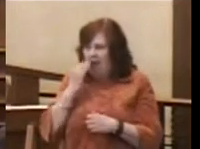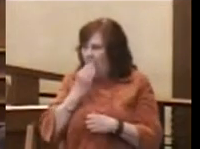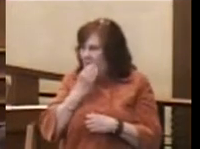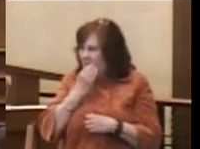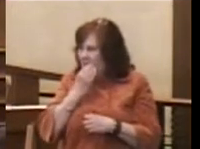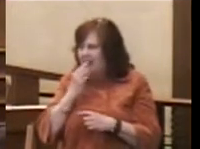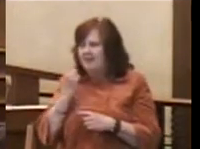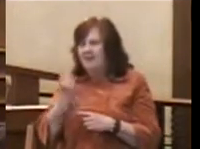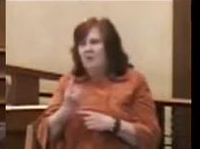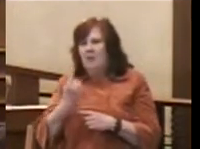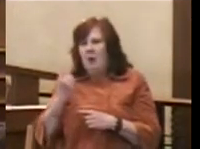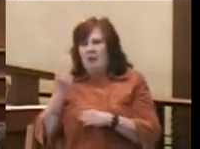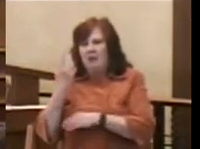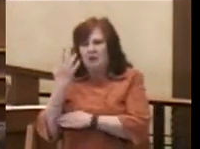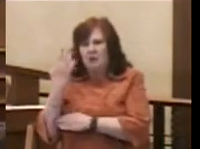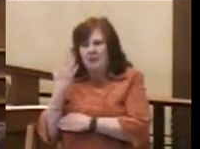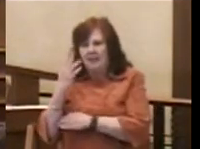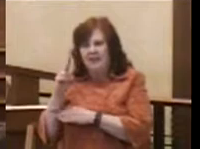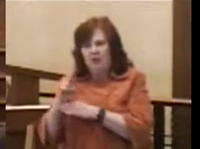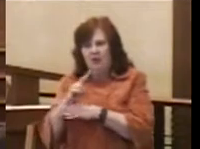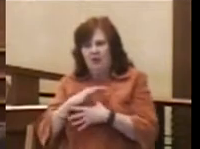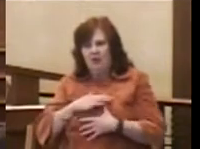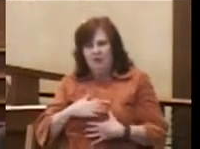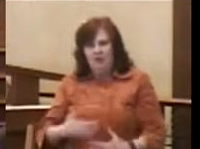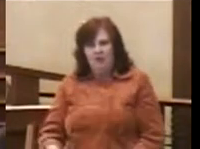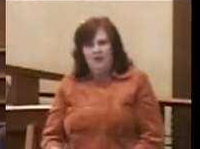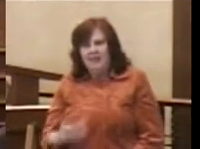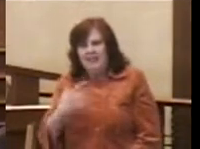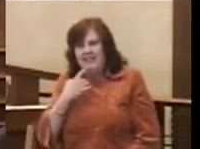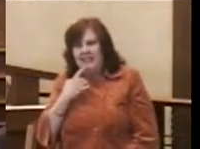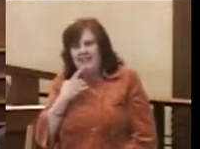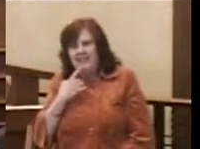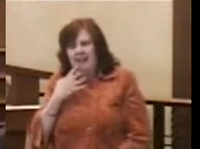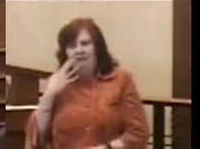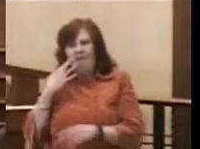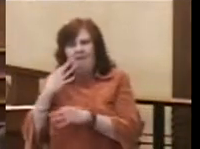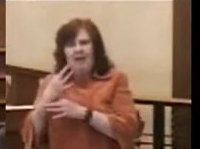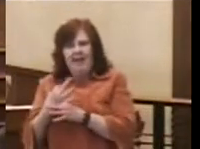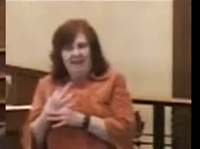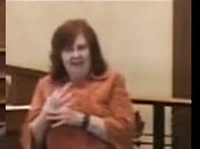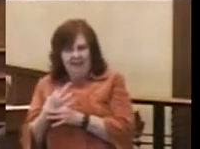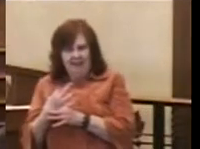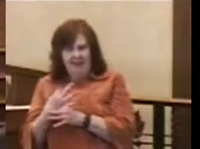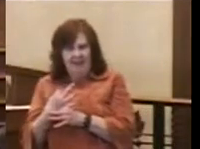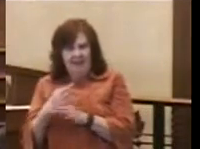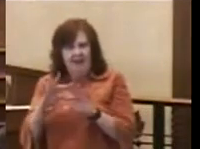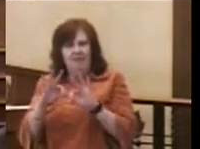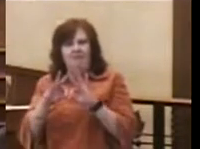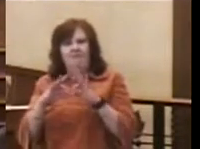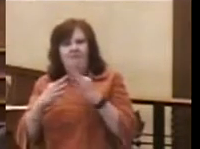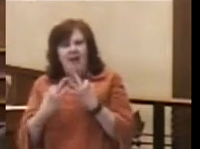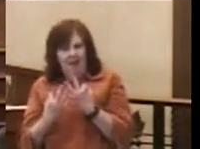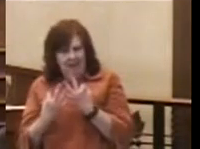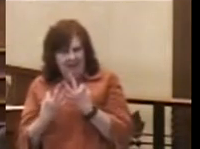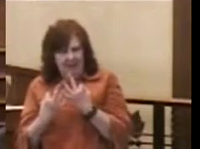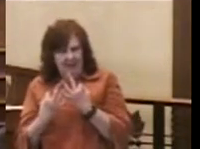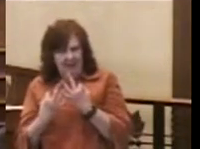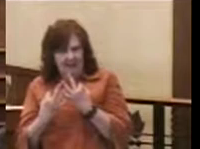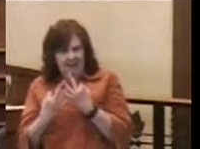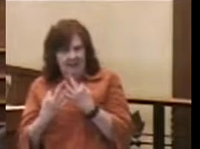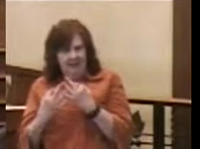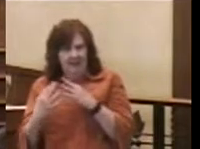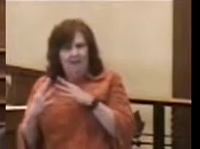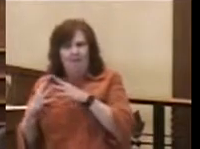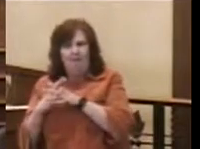around trees, and they wore shirts that said, Faith, Family,